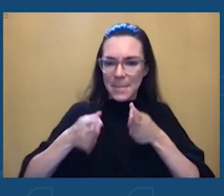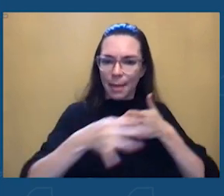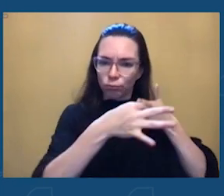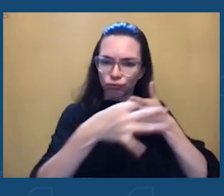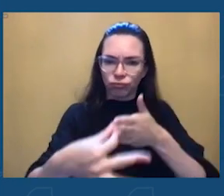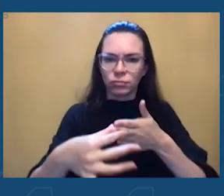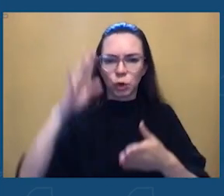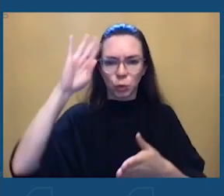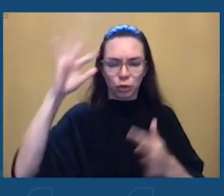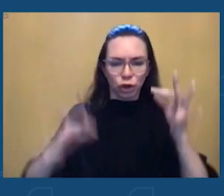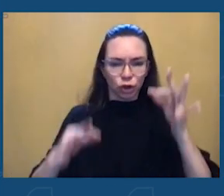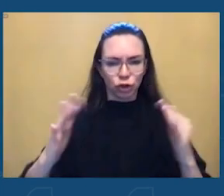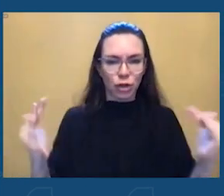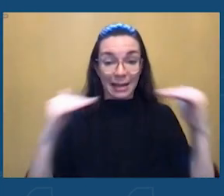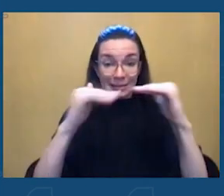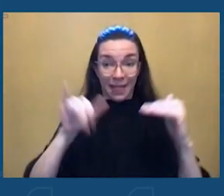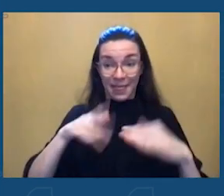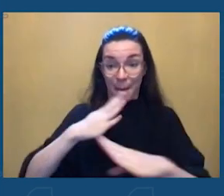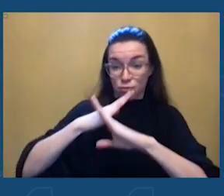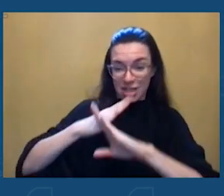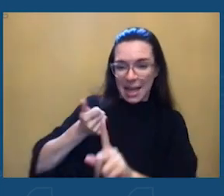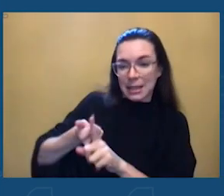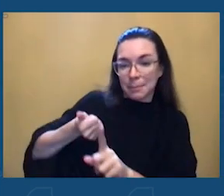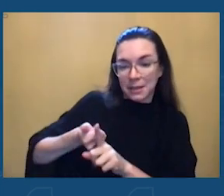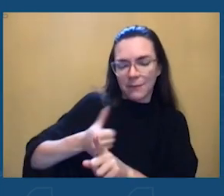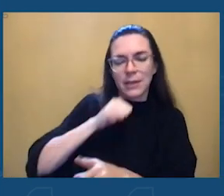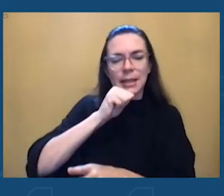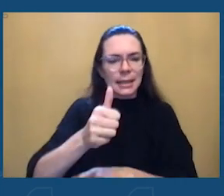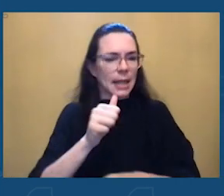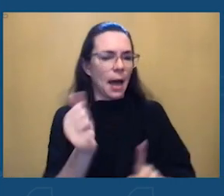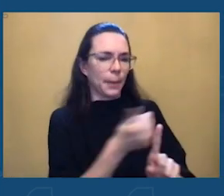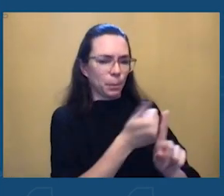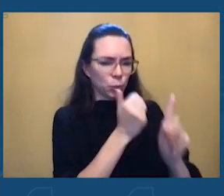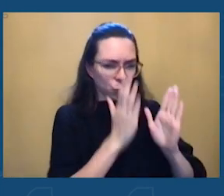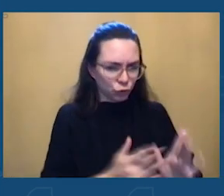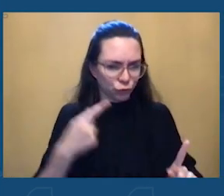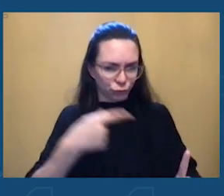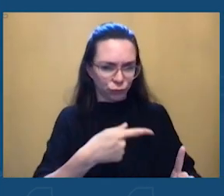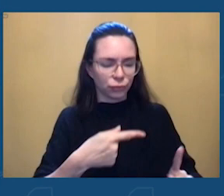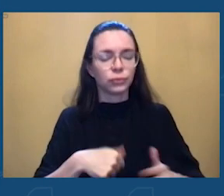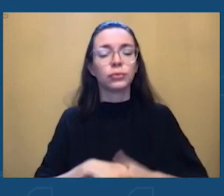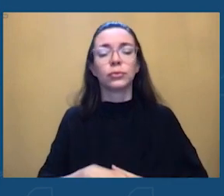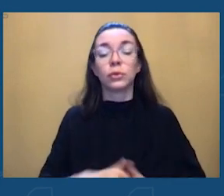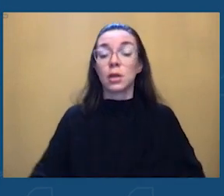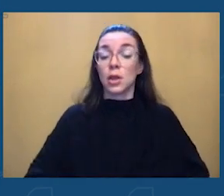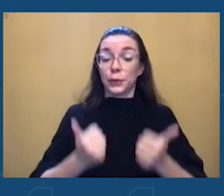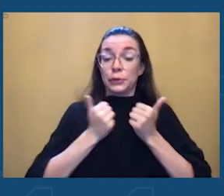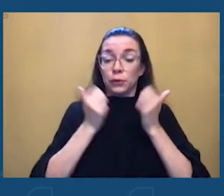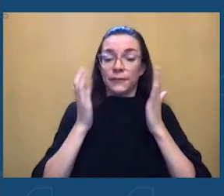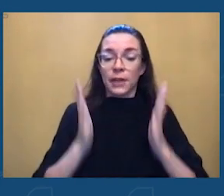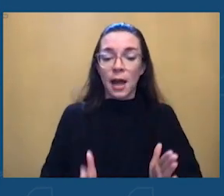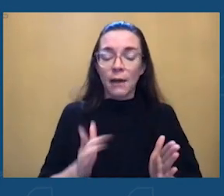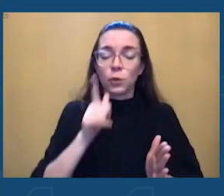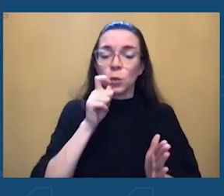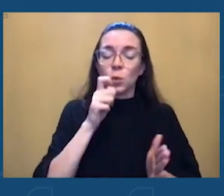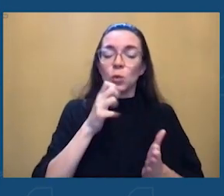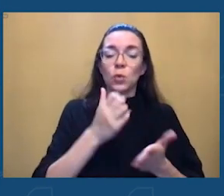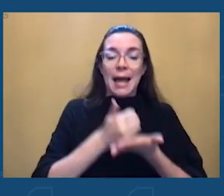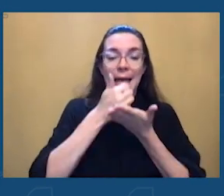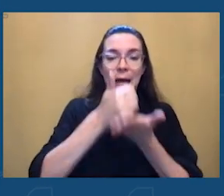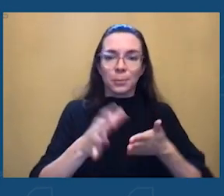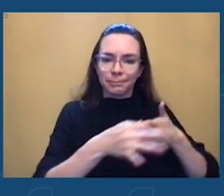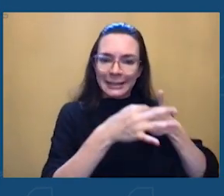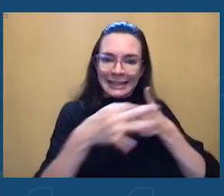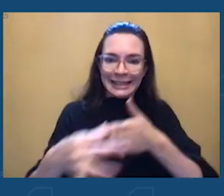actually protects them and not their abusers. The survivors who helped lead this